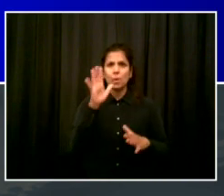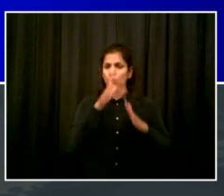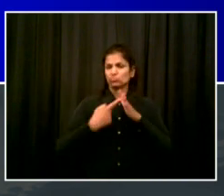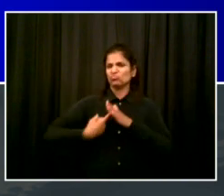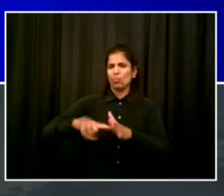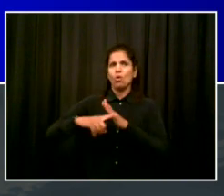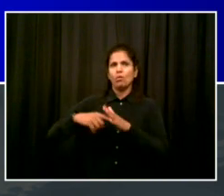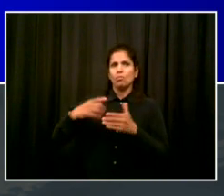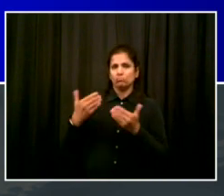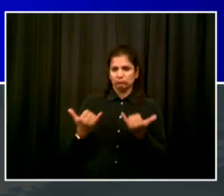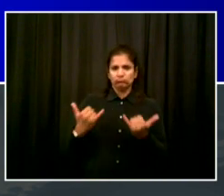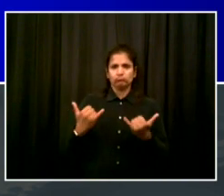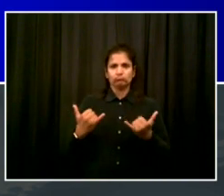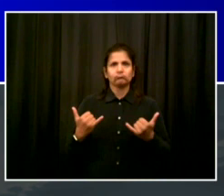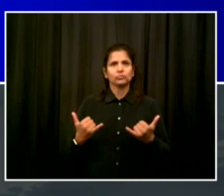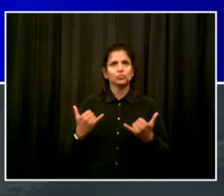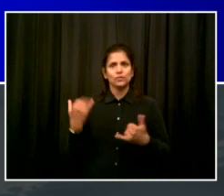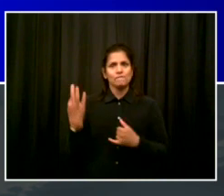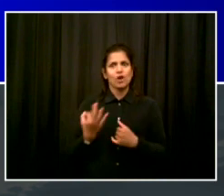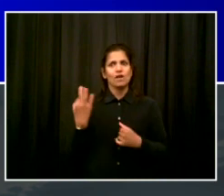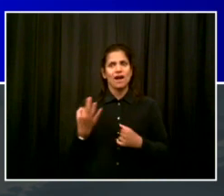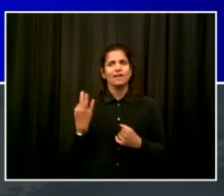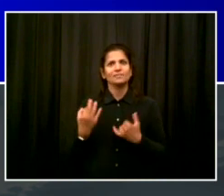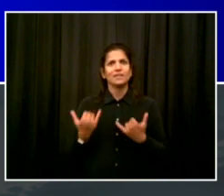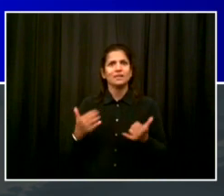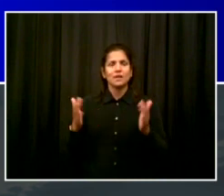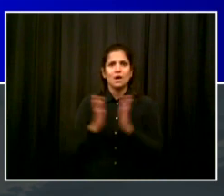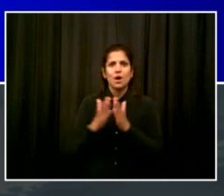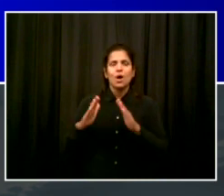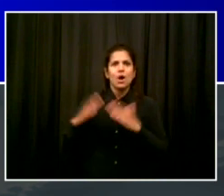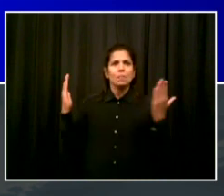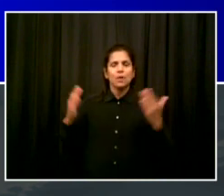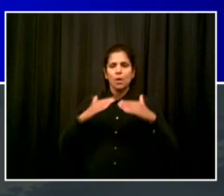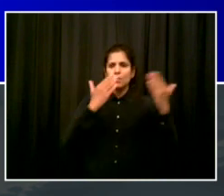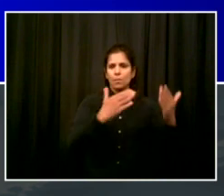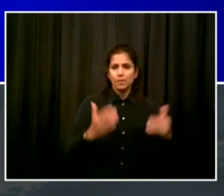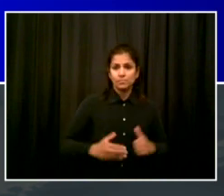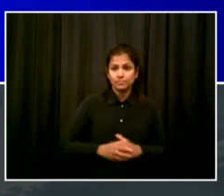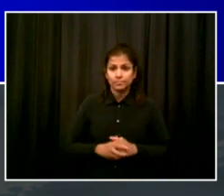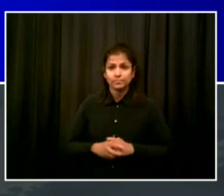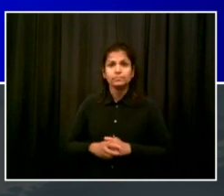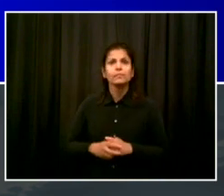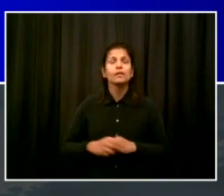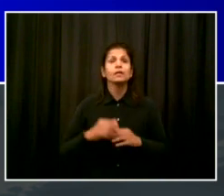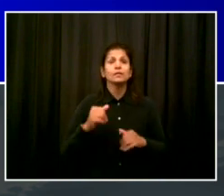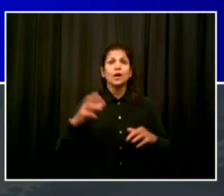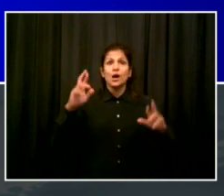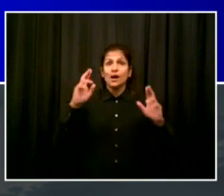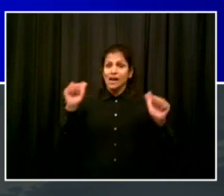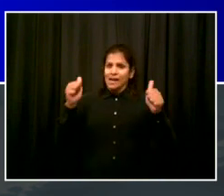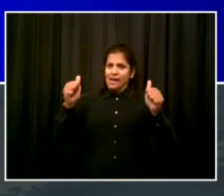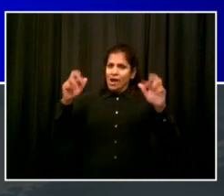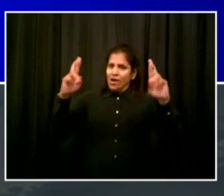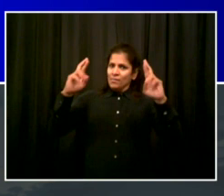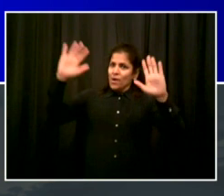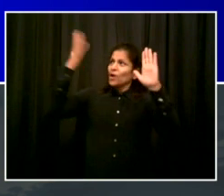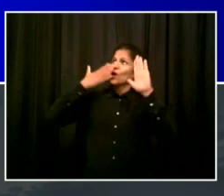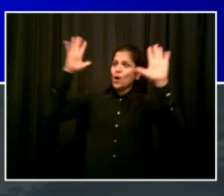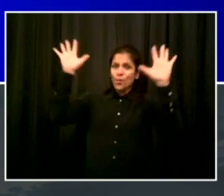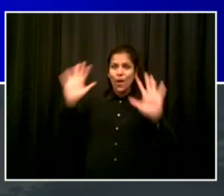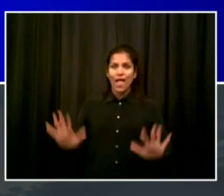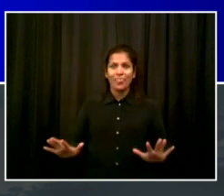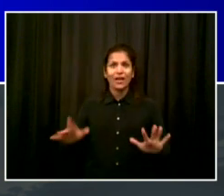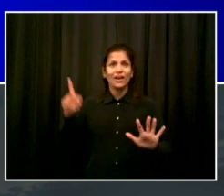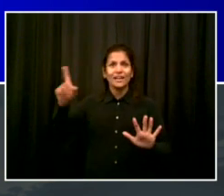weekend. So we know the weather won't entirely cooperate, but when the weather's good, I think a lot of New Yorkers will be out enjoying this wonderful